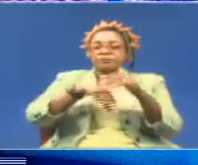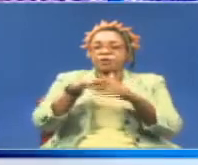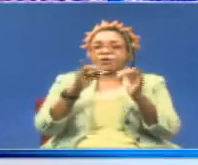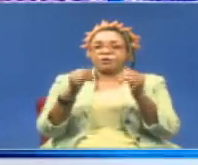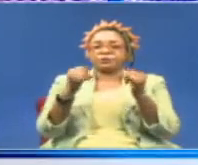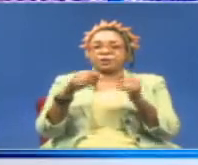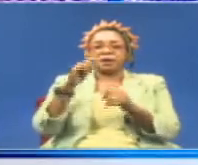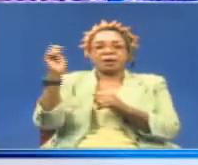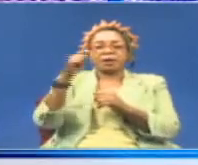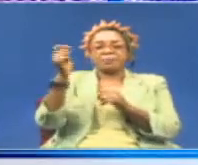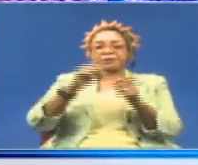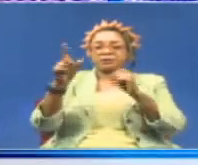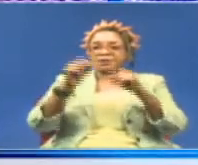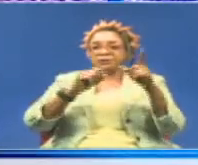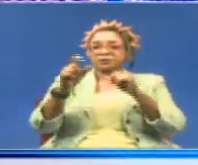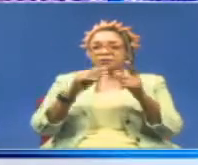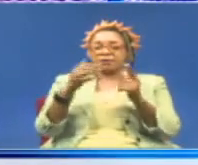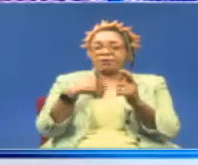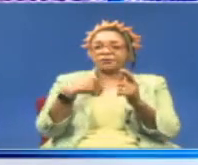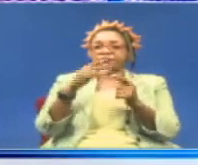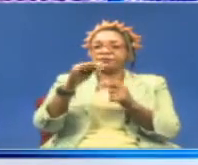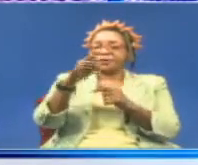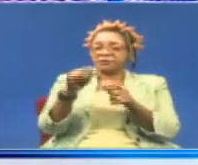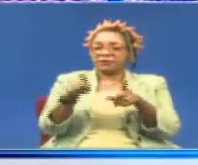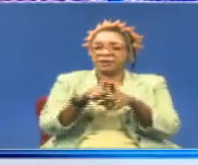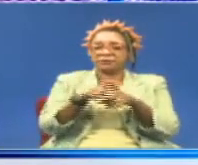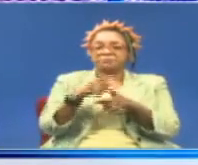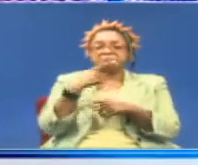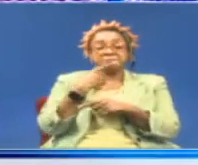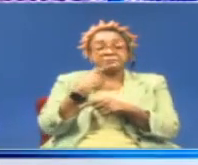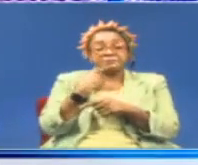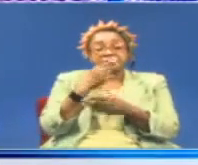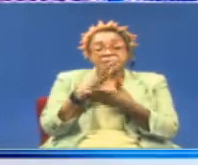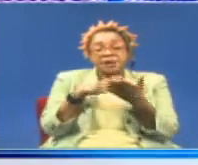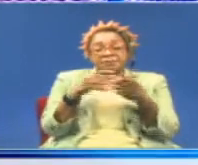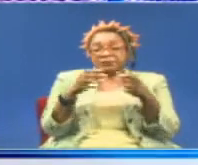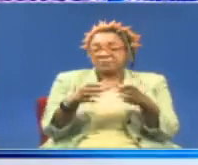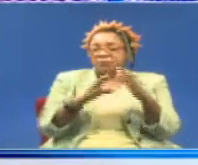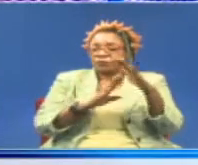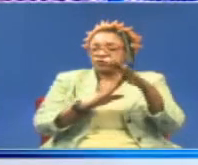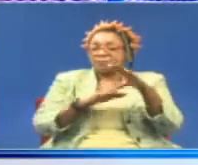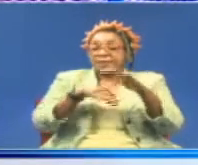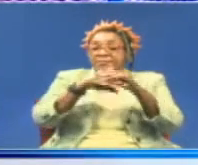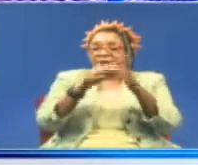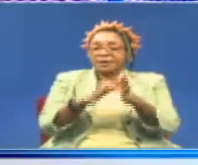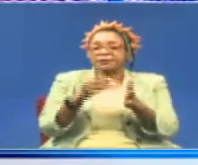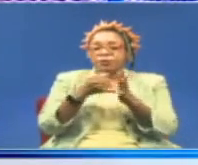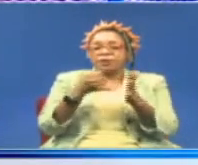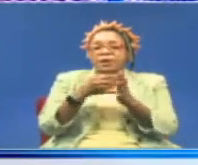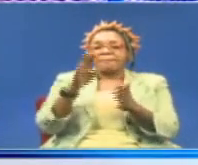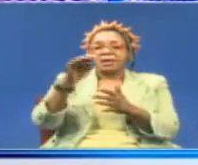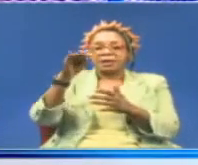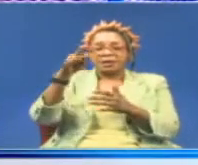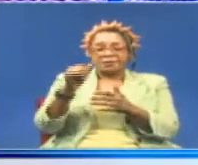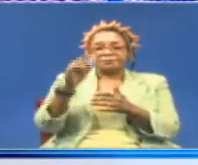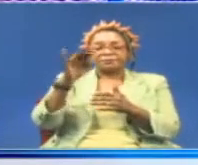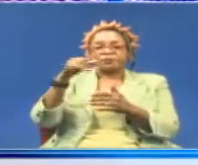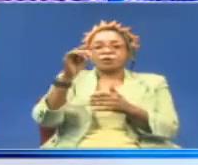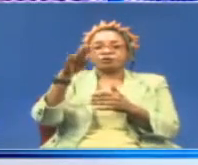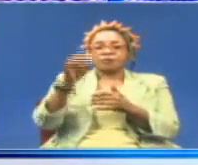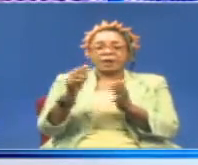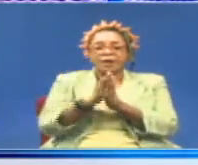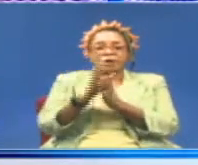And Harambee Stars head coach Engin Fratz has intimated that some of the team's top players, including Brian Mandela, Masud Juma and Joseph